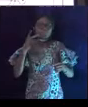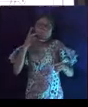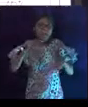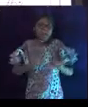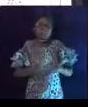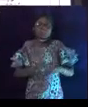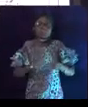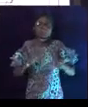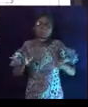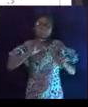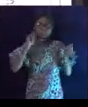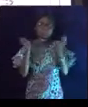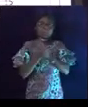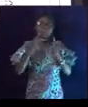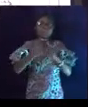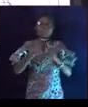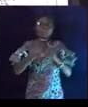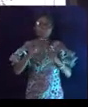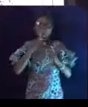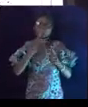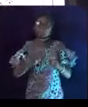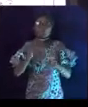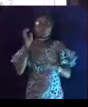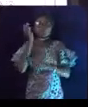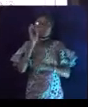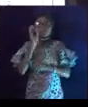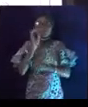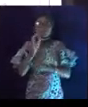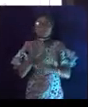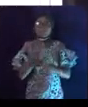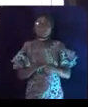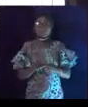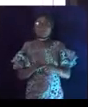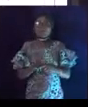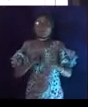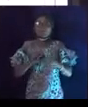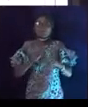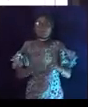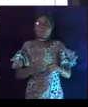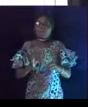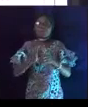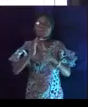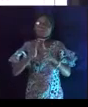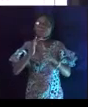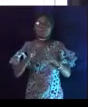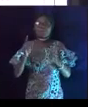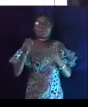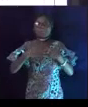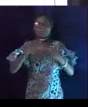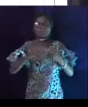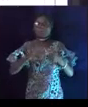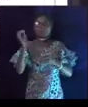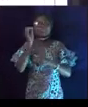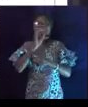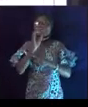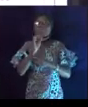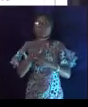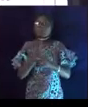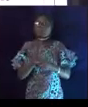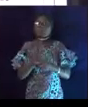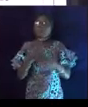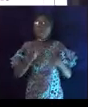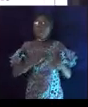back to water. So let's see how that's going to pan out for us. Now, as I have said earlier, in